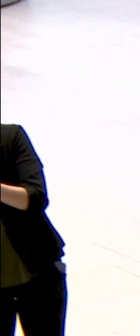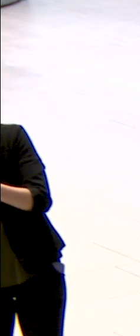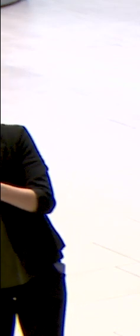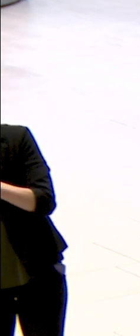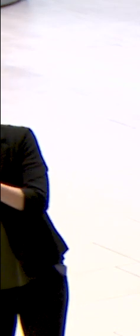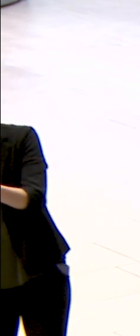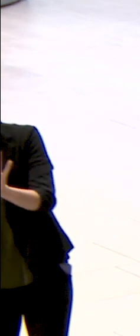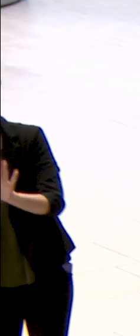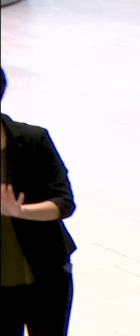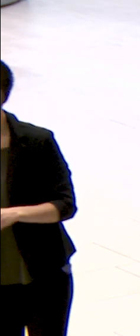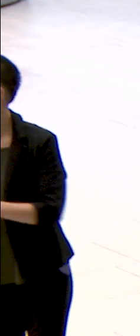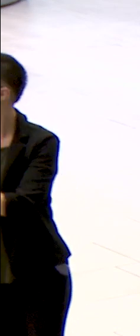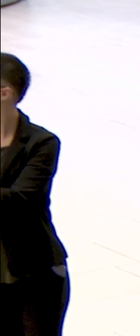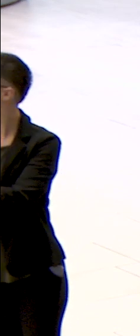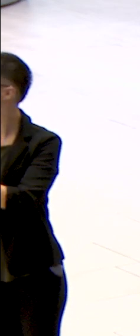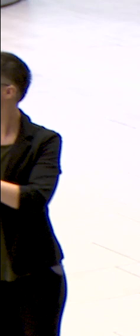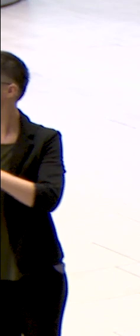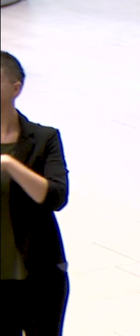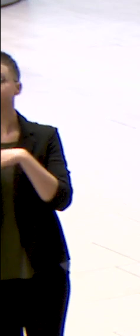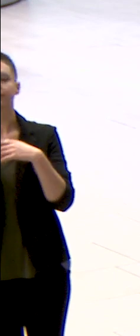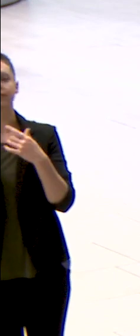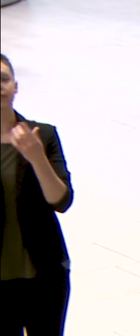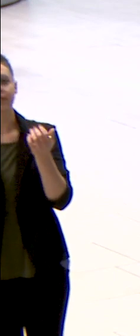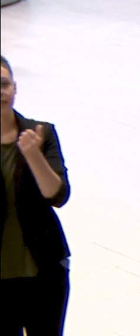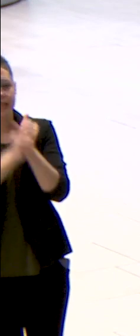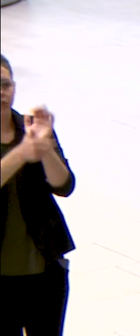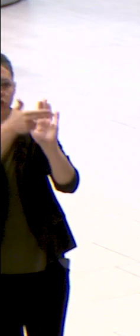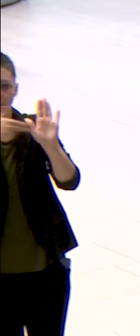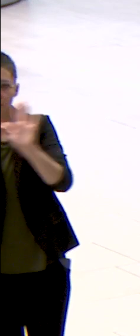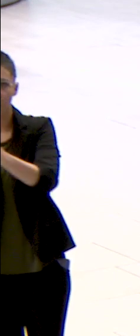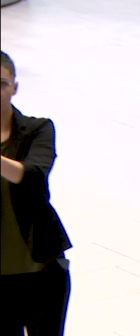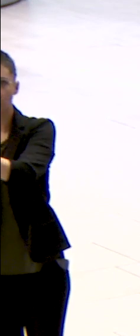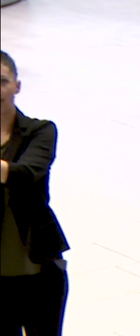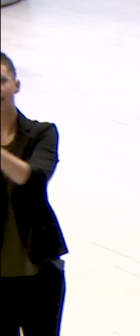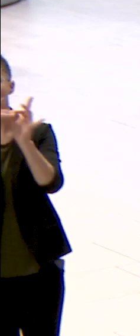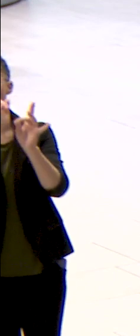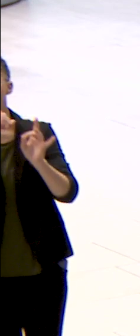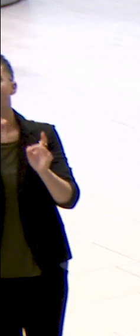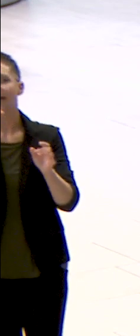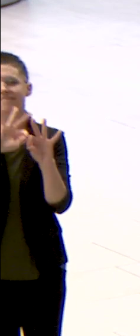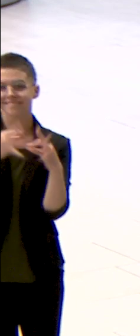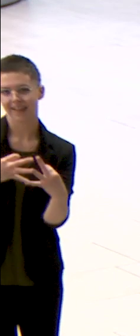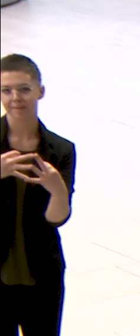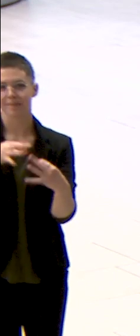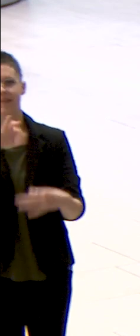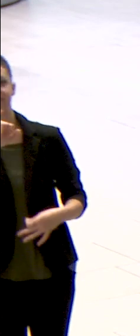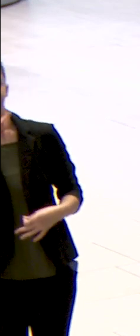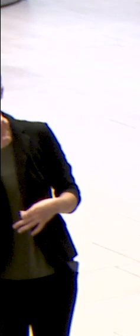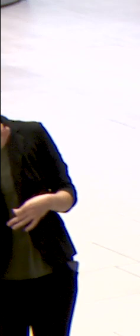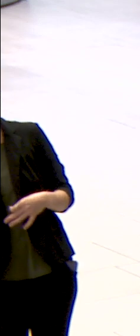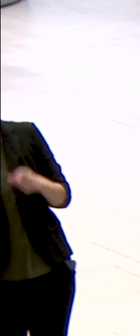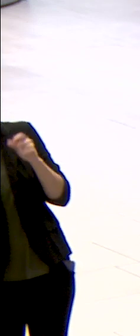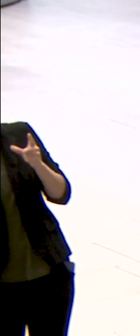like, you know, we relate them as like, let's say like relatives in a family. And so, you know, Fierce is like your woke